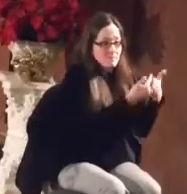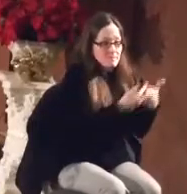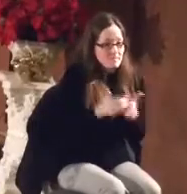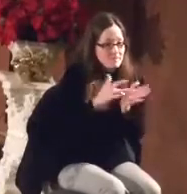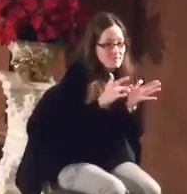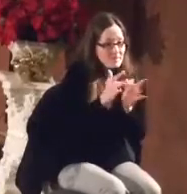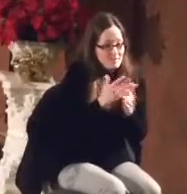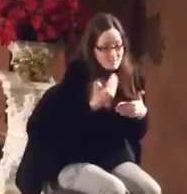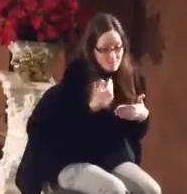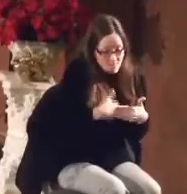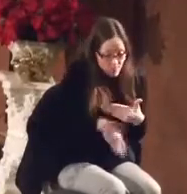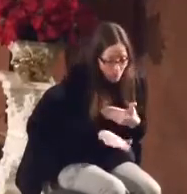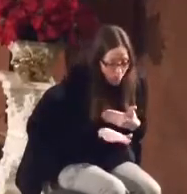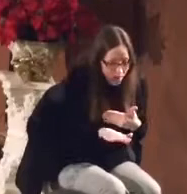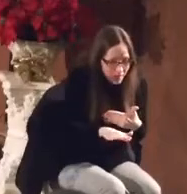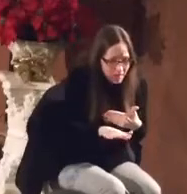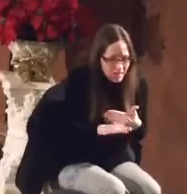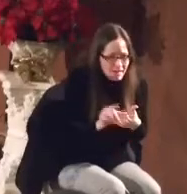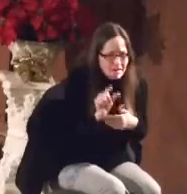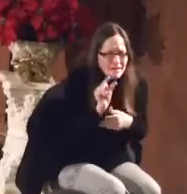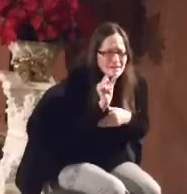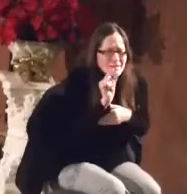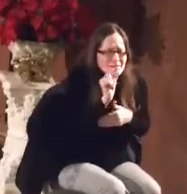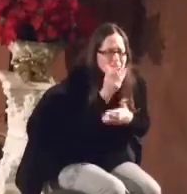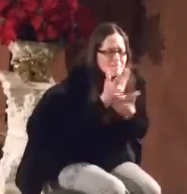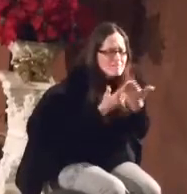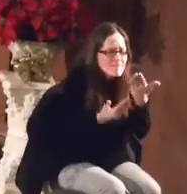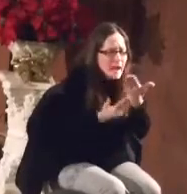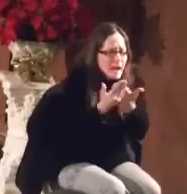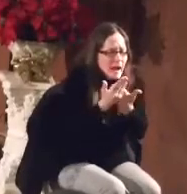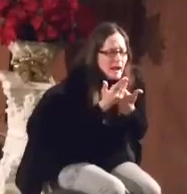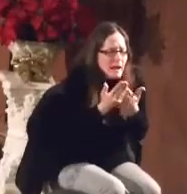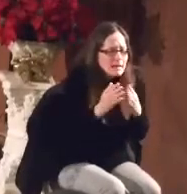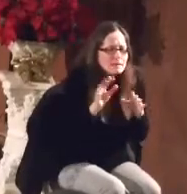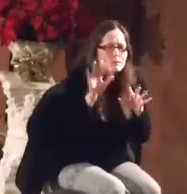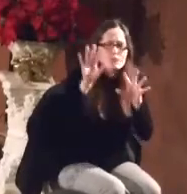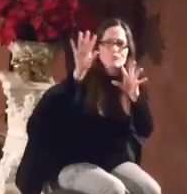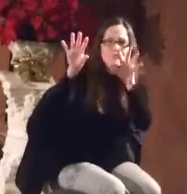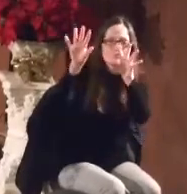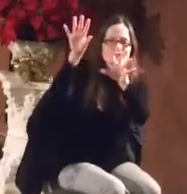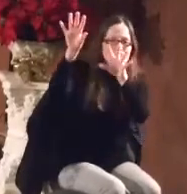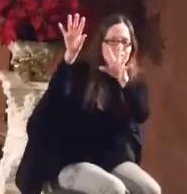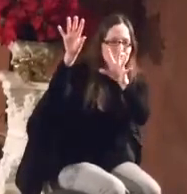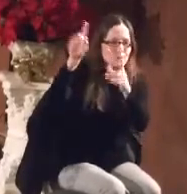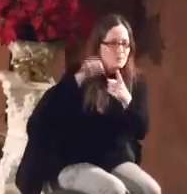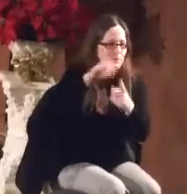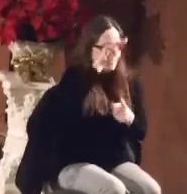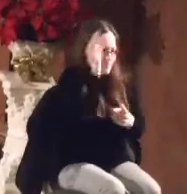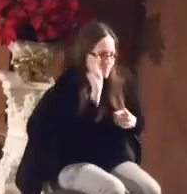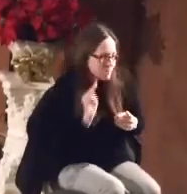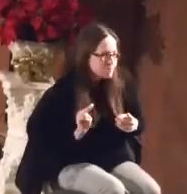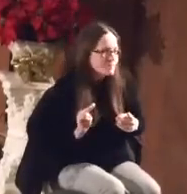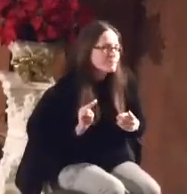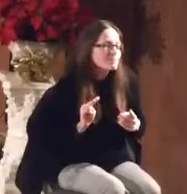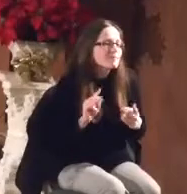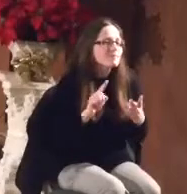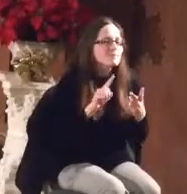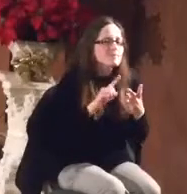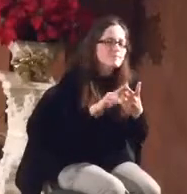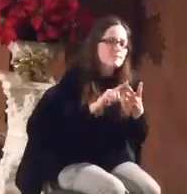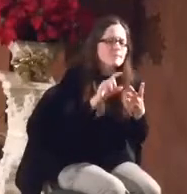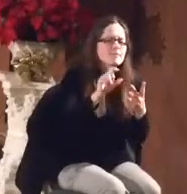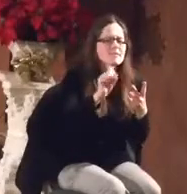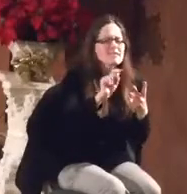up and grabbed the finger of His mother, Mary, of His stepfather, Joseph. And those little hands grew up